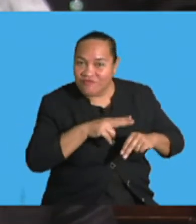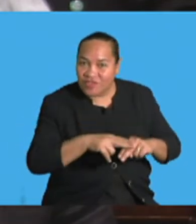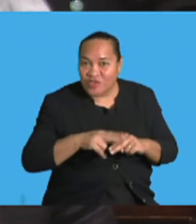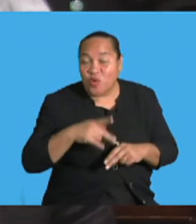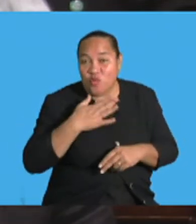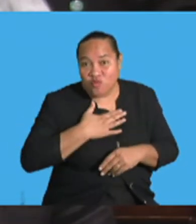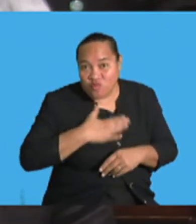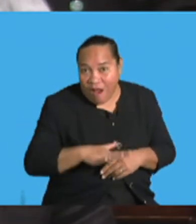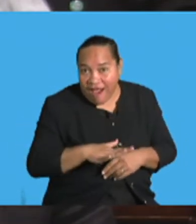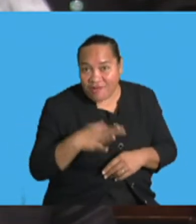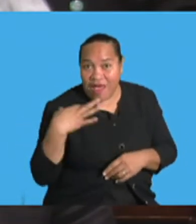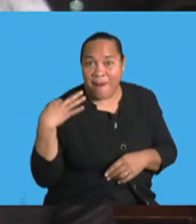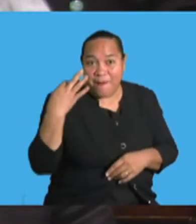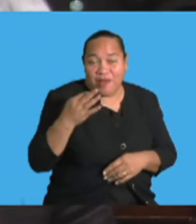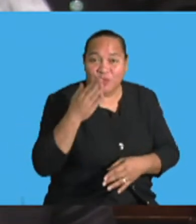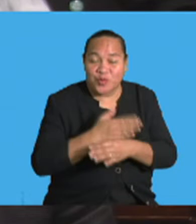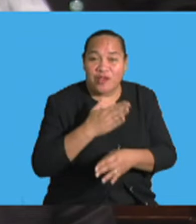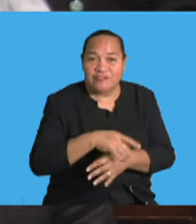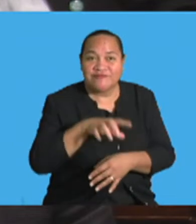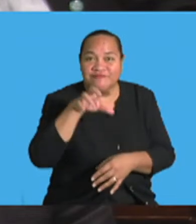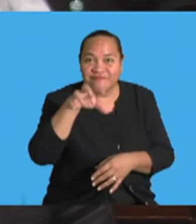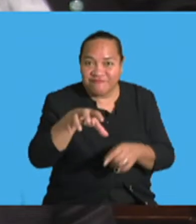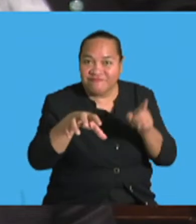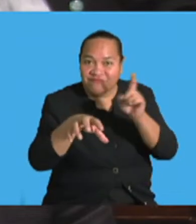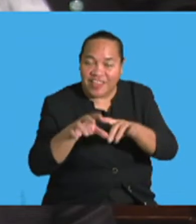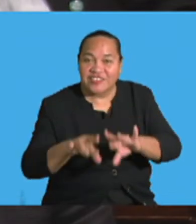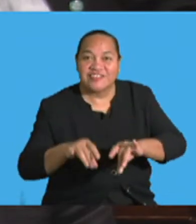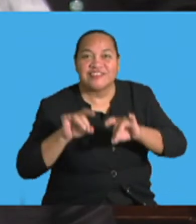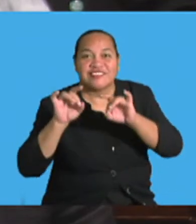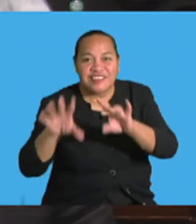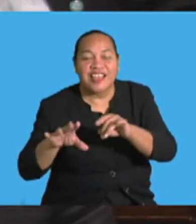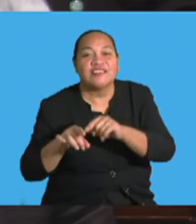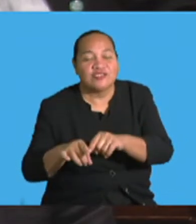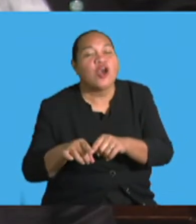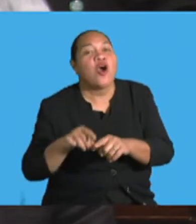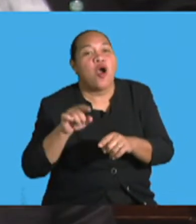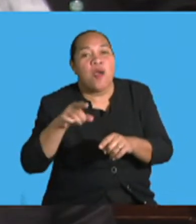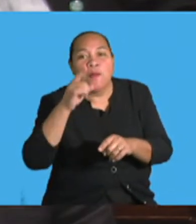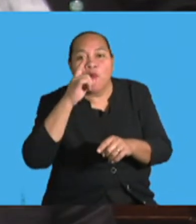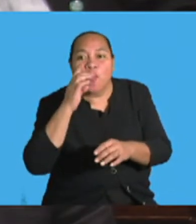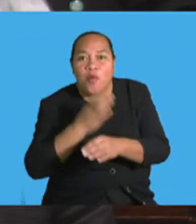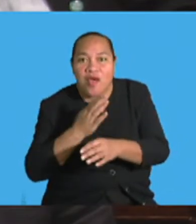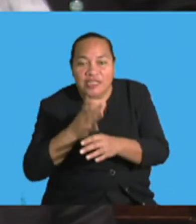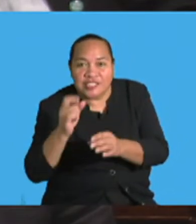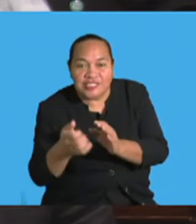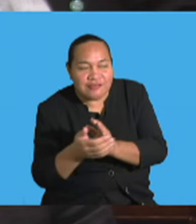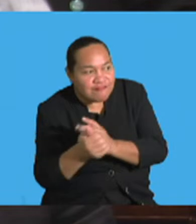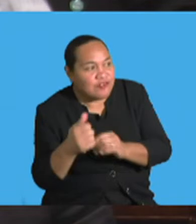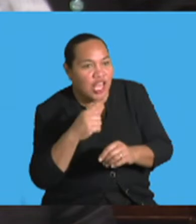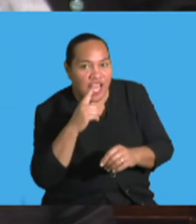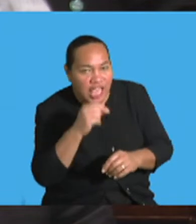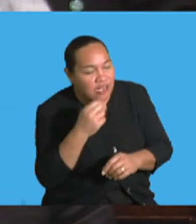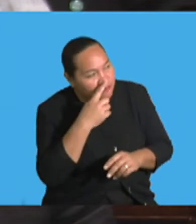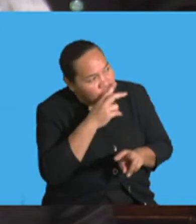addition, the 1-year stand-down period allows workers to share their new learned skills and experience in